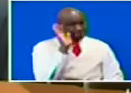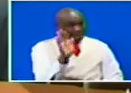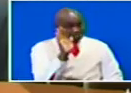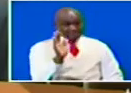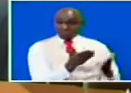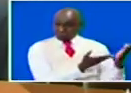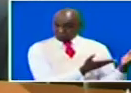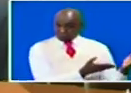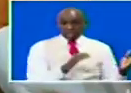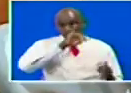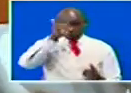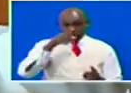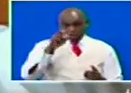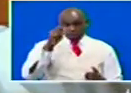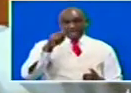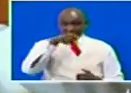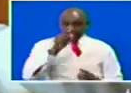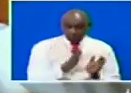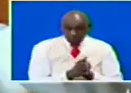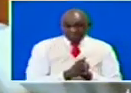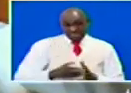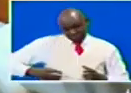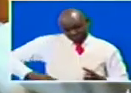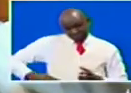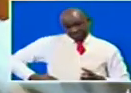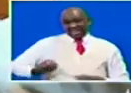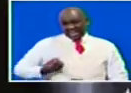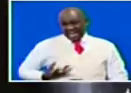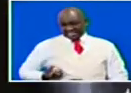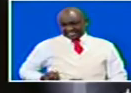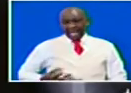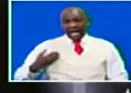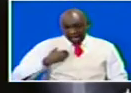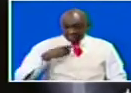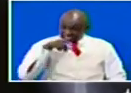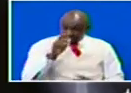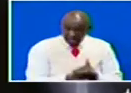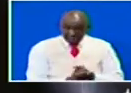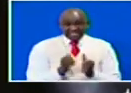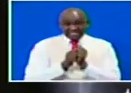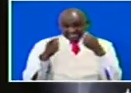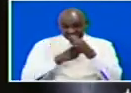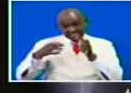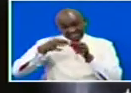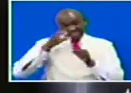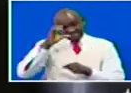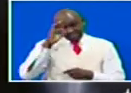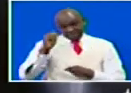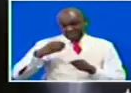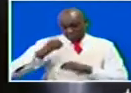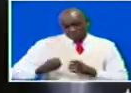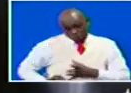John Kangethe Kioi, who ails from kidney cancer and already has a 16-centimeter tumor